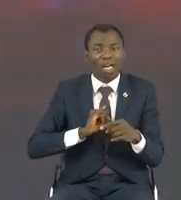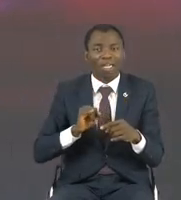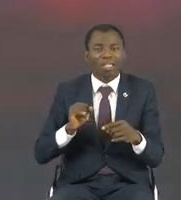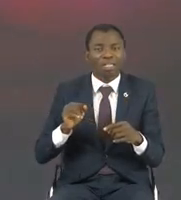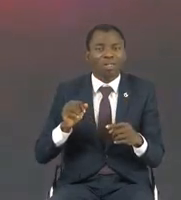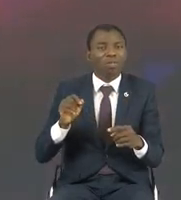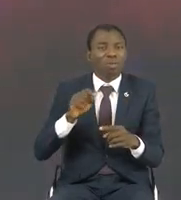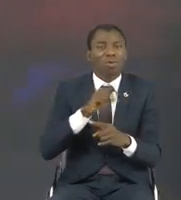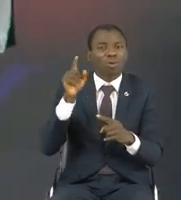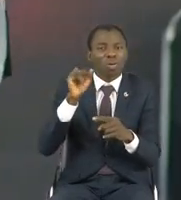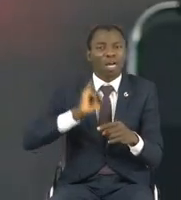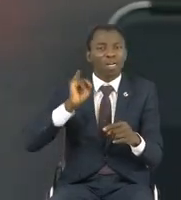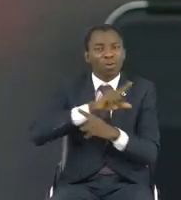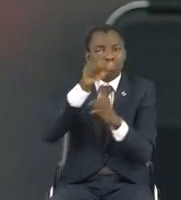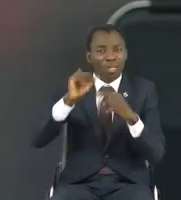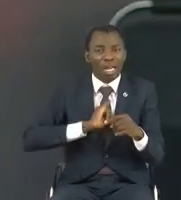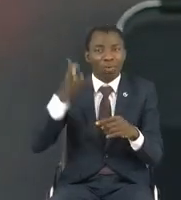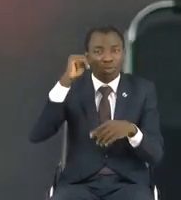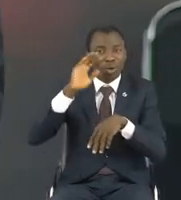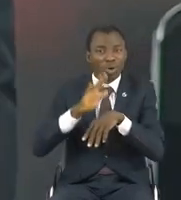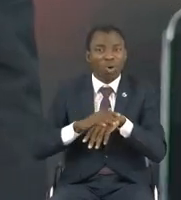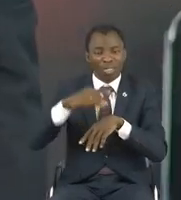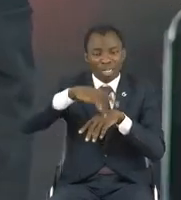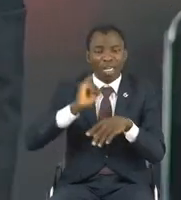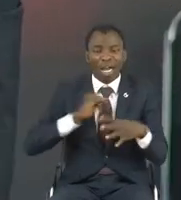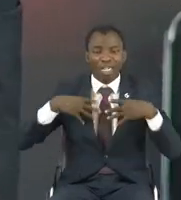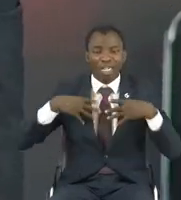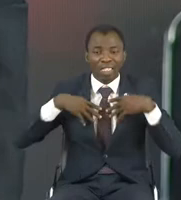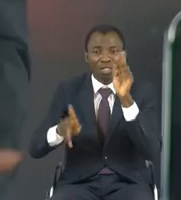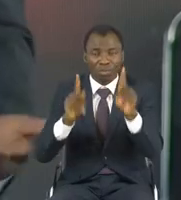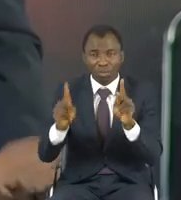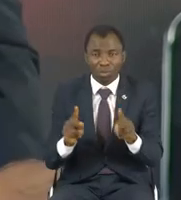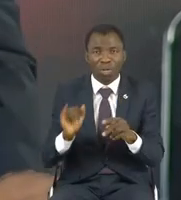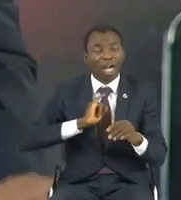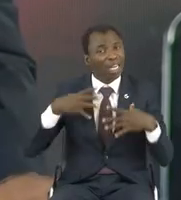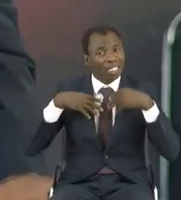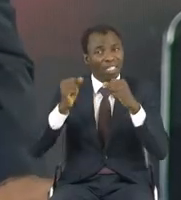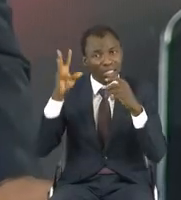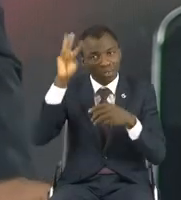Even some of your relatives will tell you, I healed them. Why?